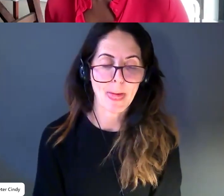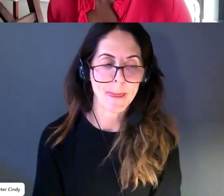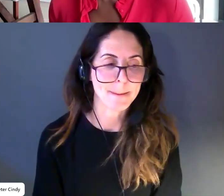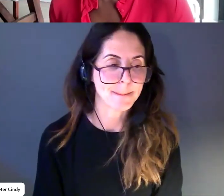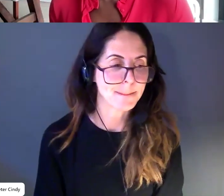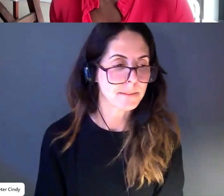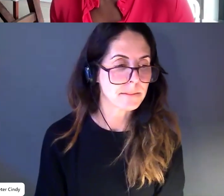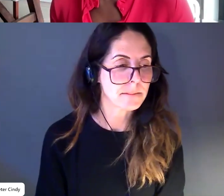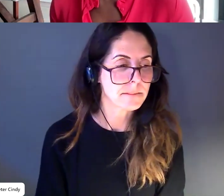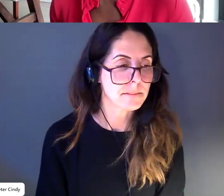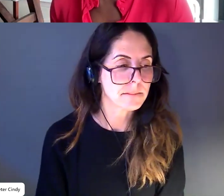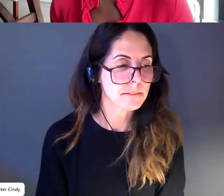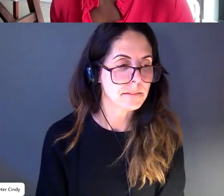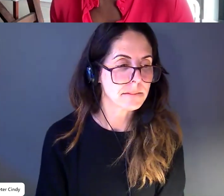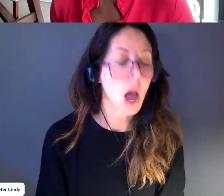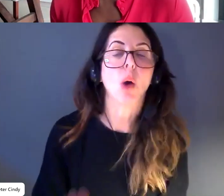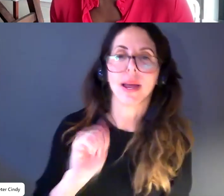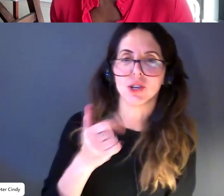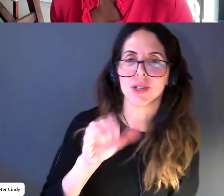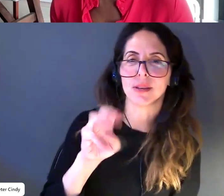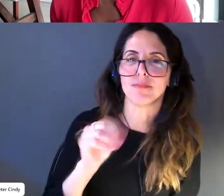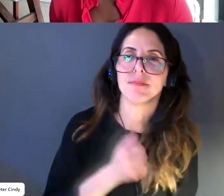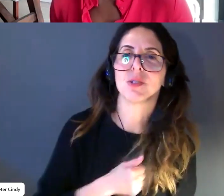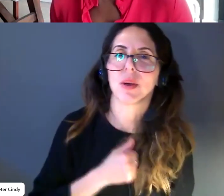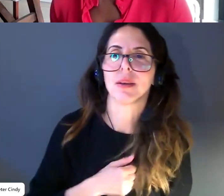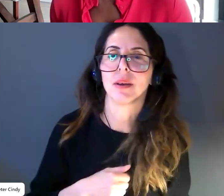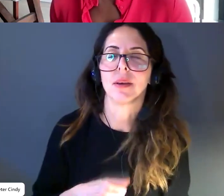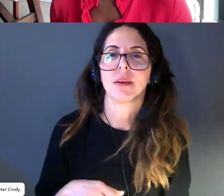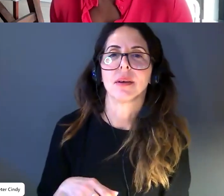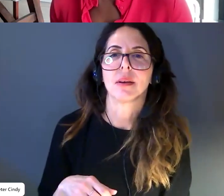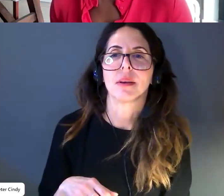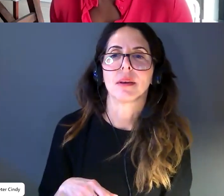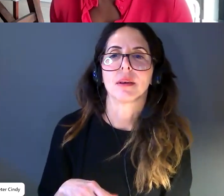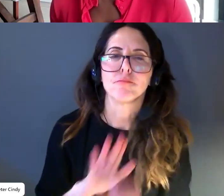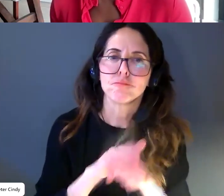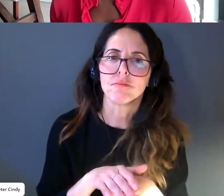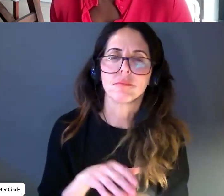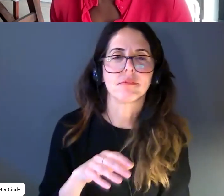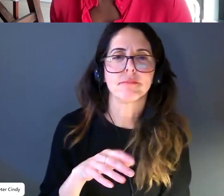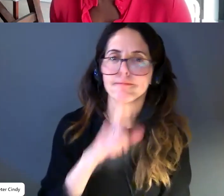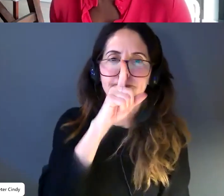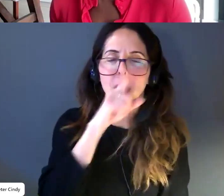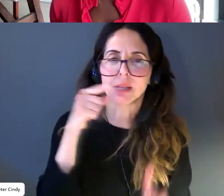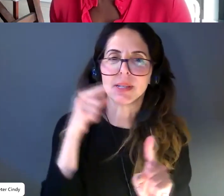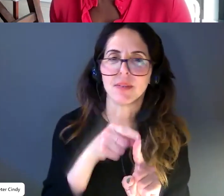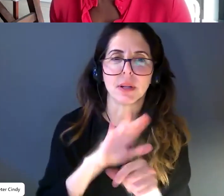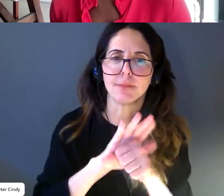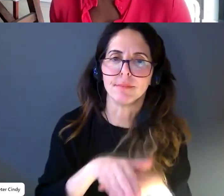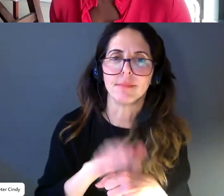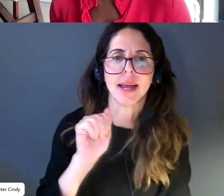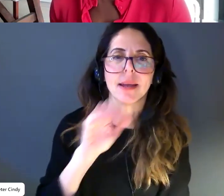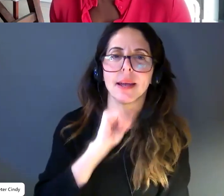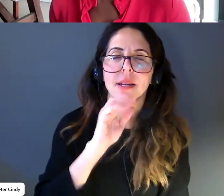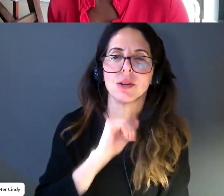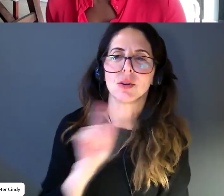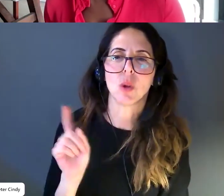That's a very good question. And thinking, I wouldn't say specifically, we definitely had a